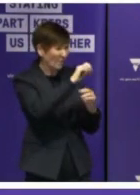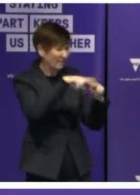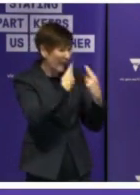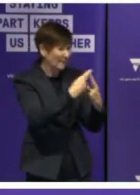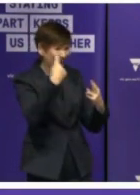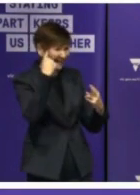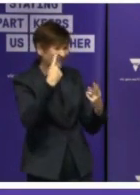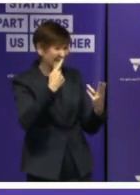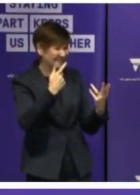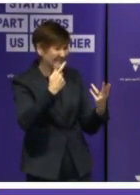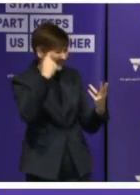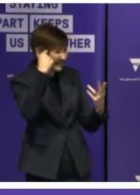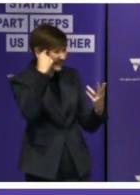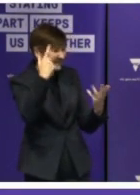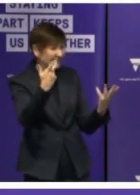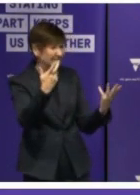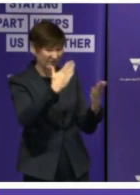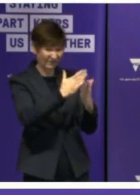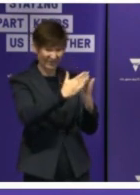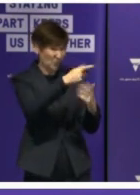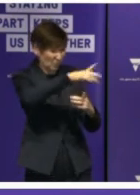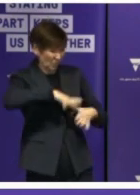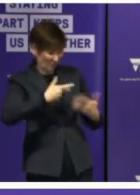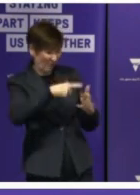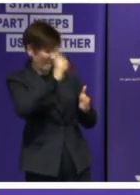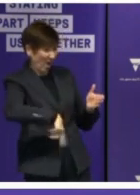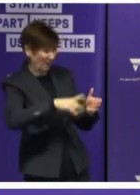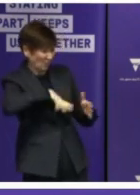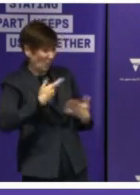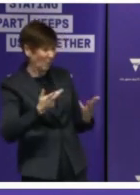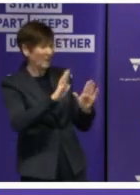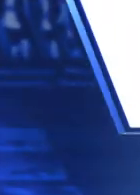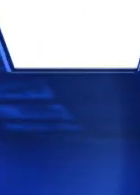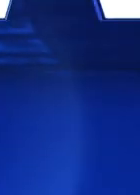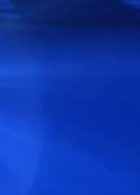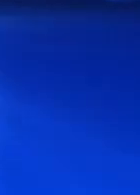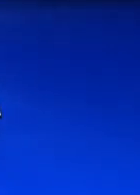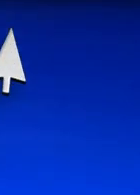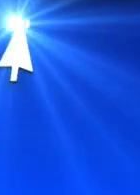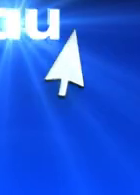every Victorian has to do the right thing, and I'm so proud and grateful to all of those who are.